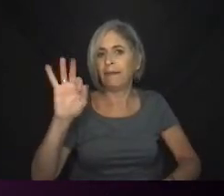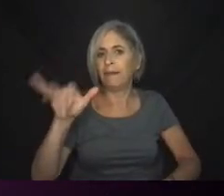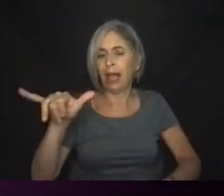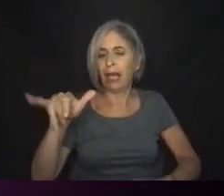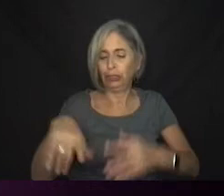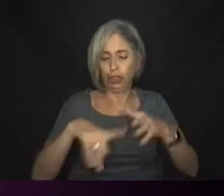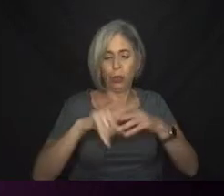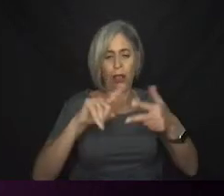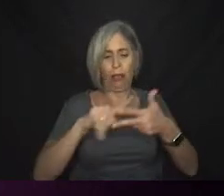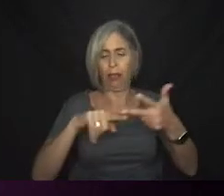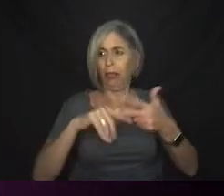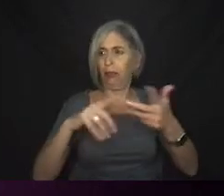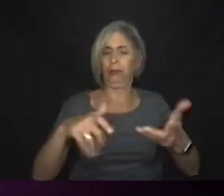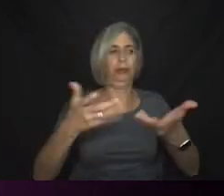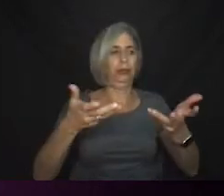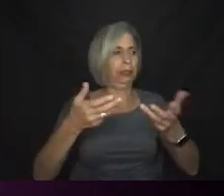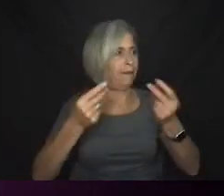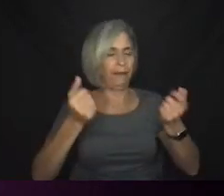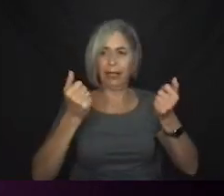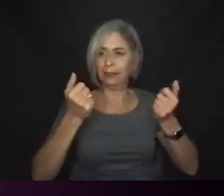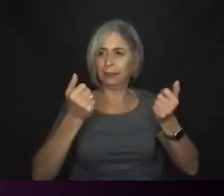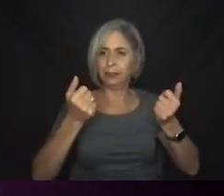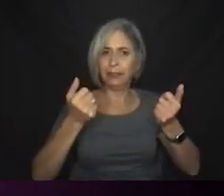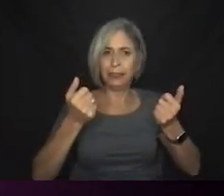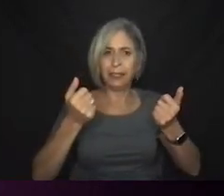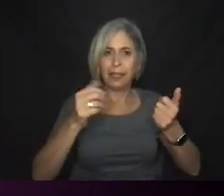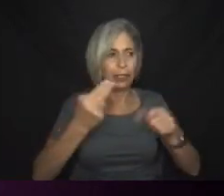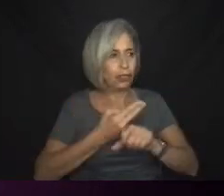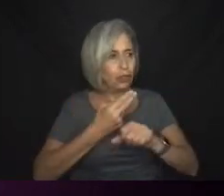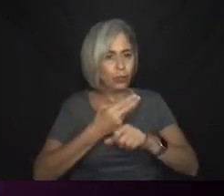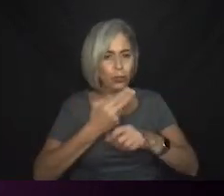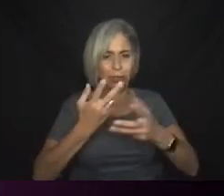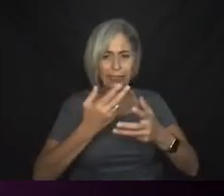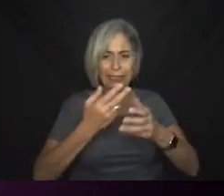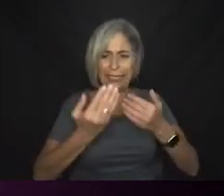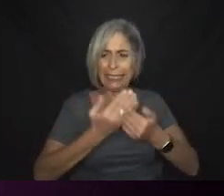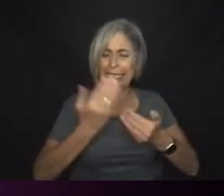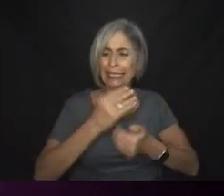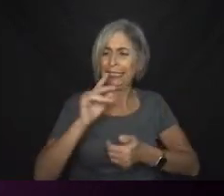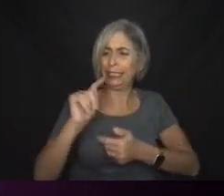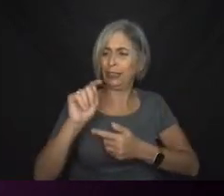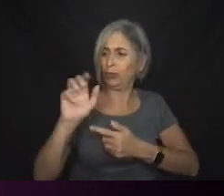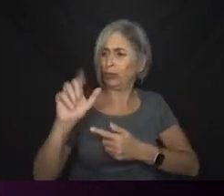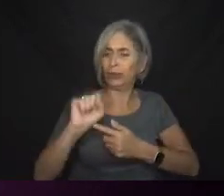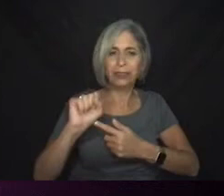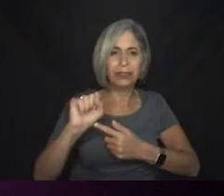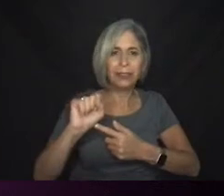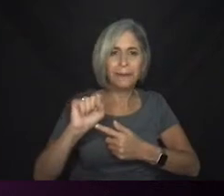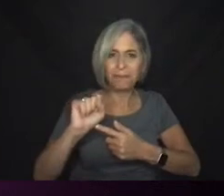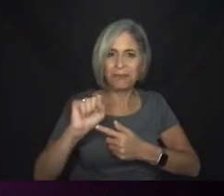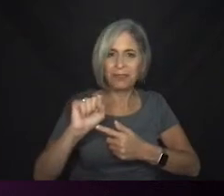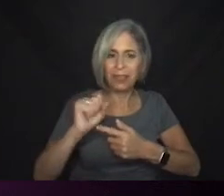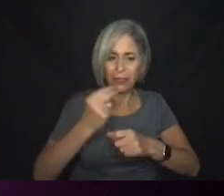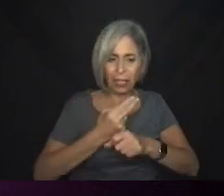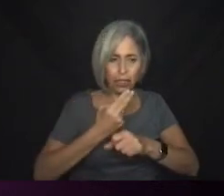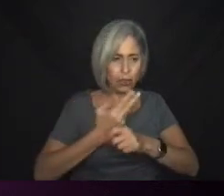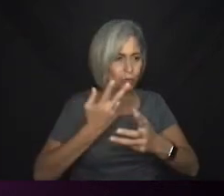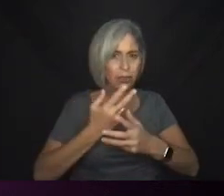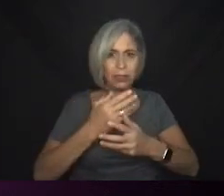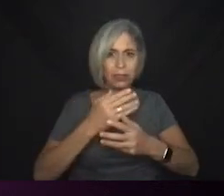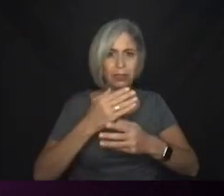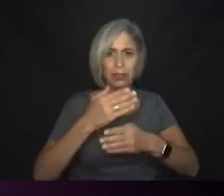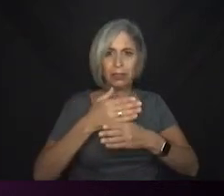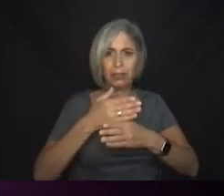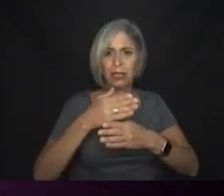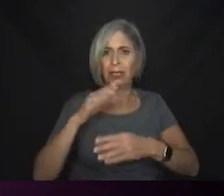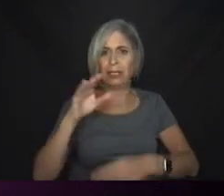push and it's live at some like subdomain.vercel.app. Can you imagine? Like, how does that even work? They have edge CDNs